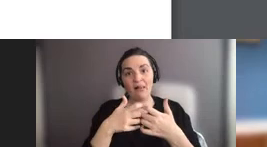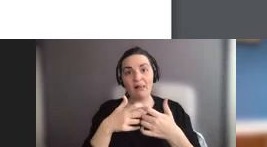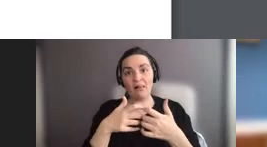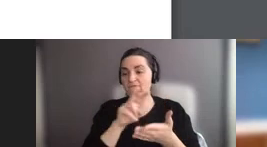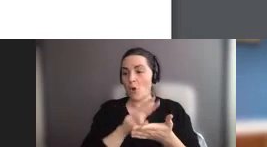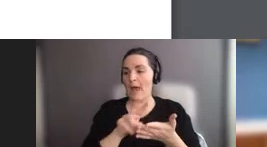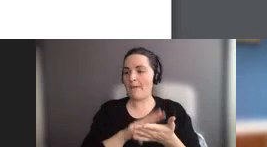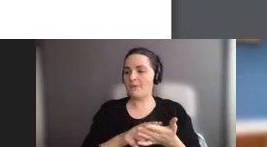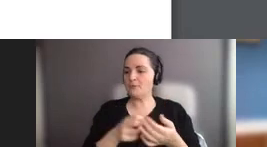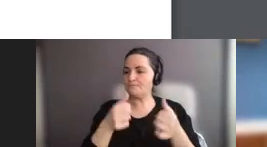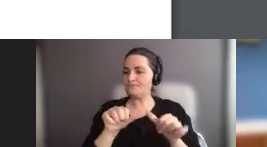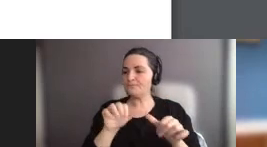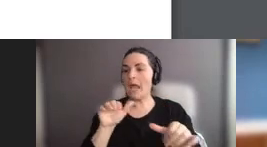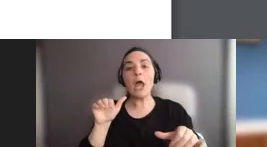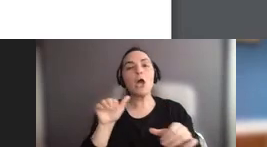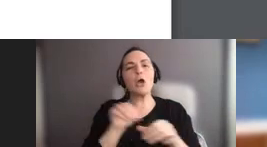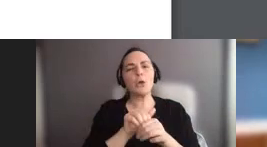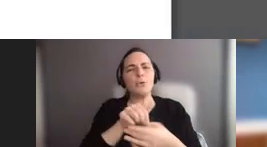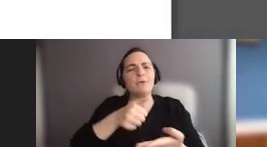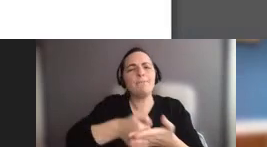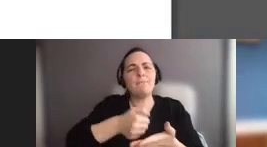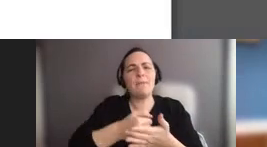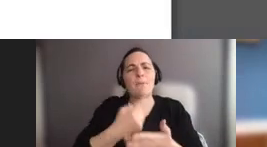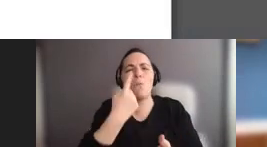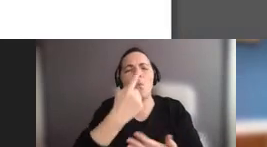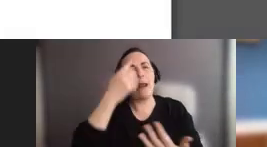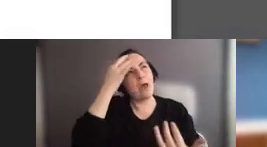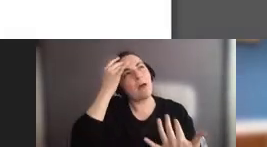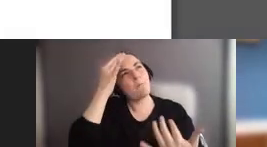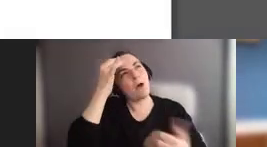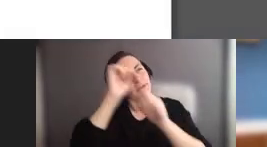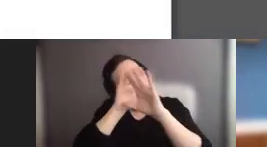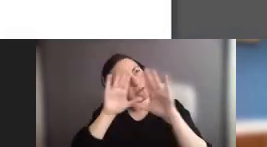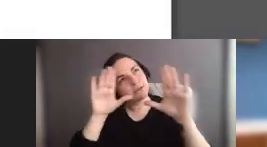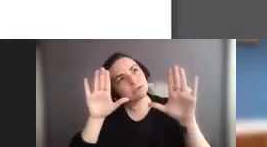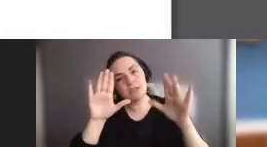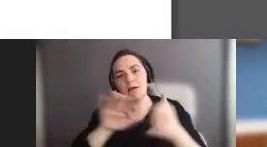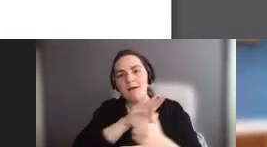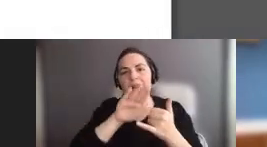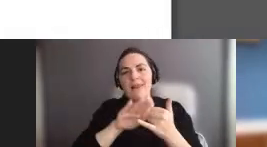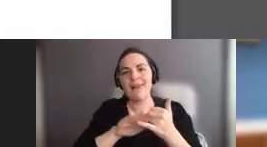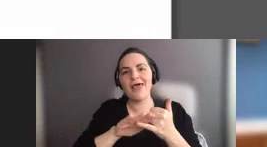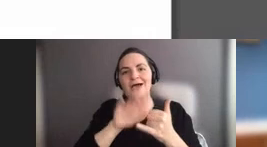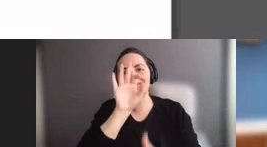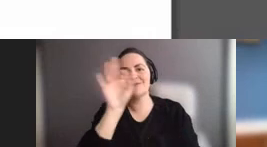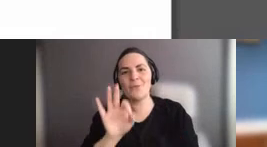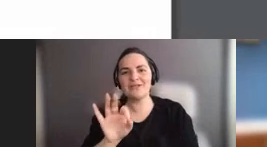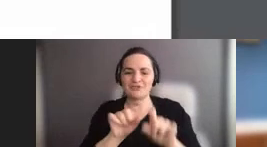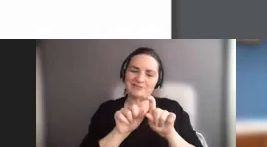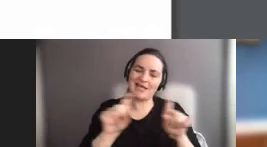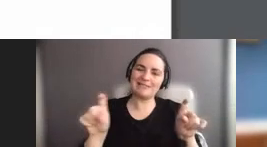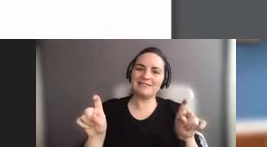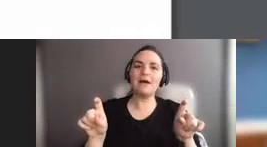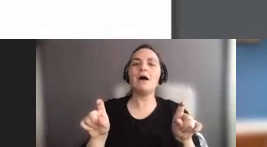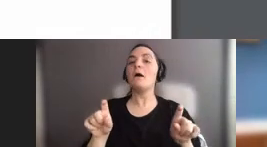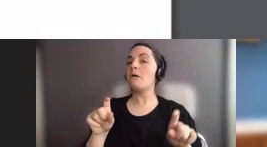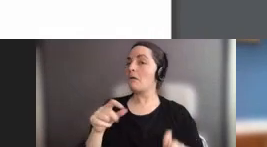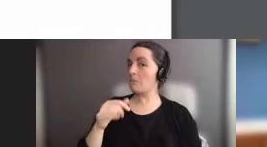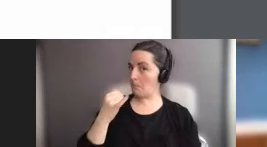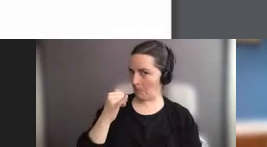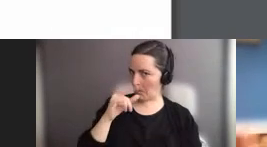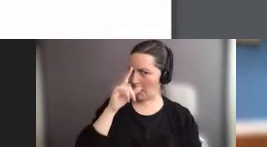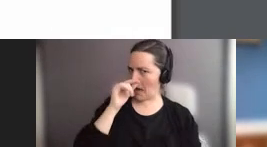one hypothesis. Well, there's the hypothesis, the final sentence, the final question really. Perhaps it can go